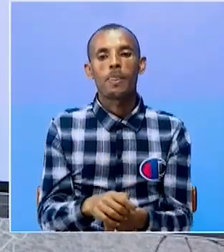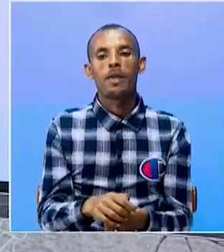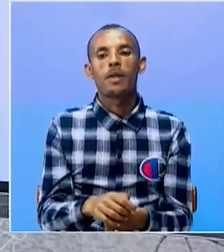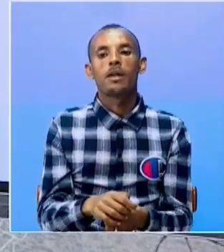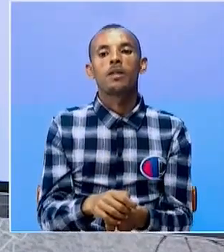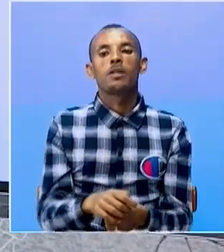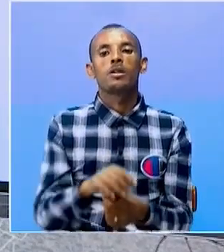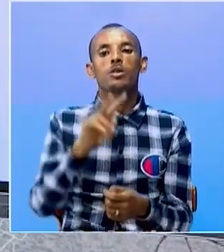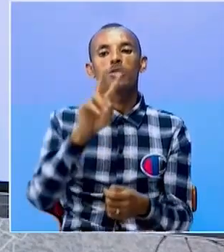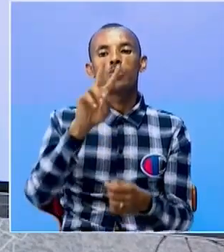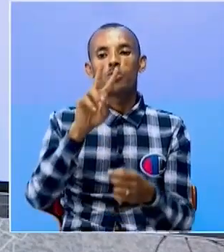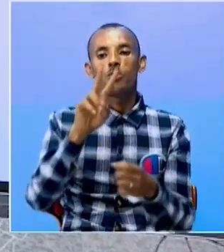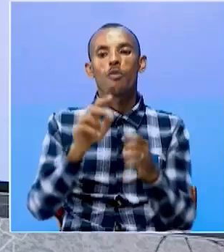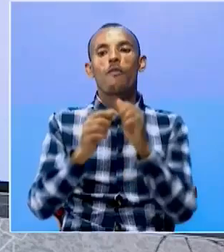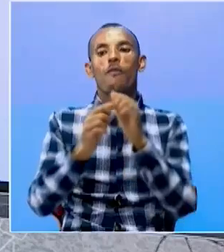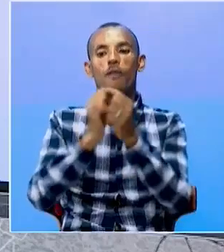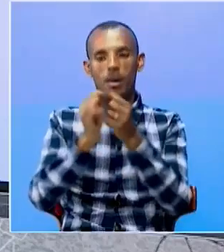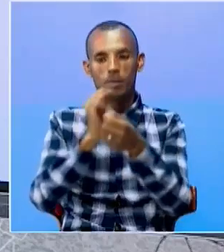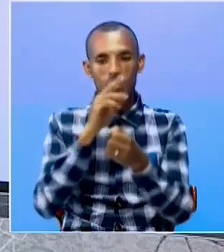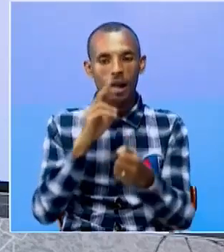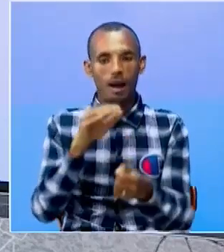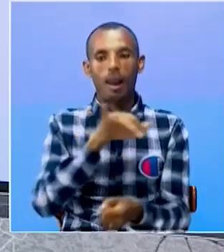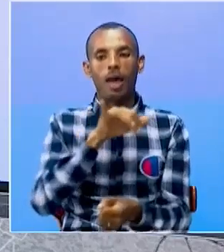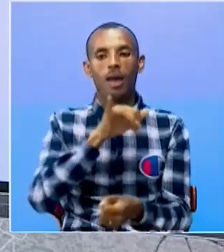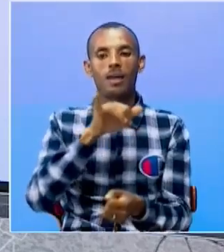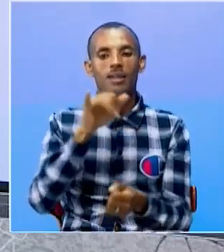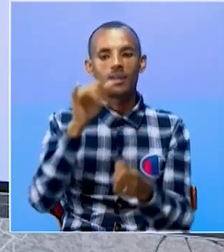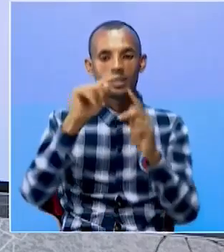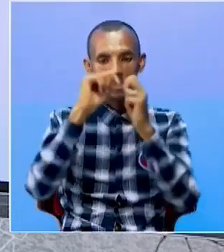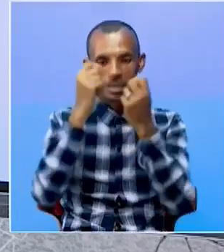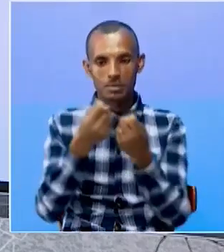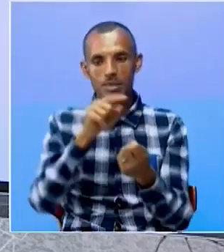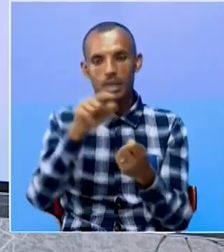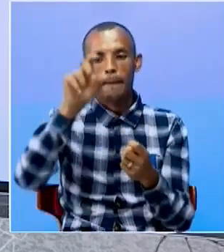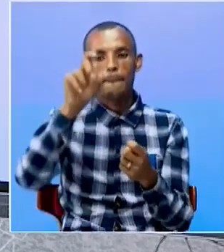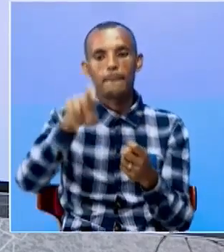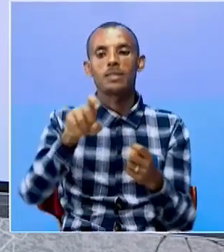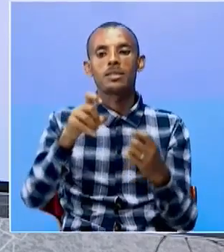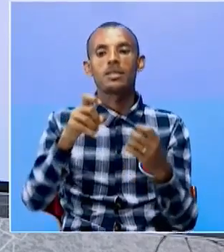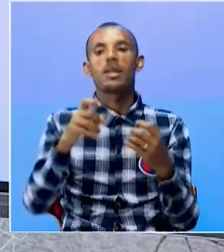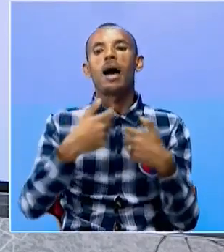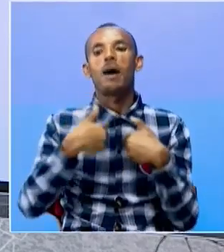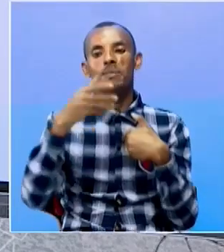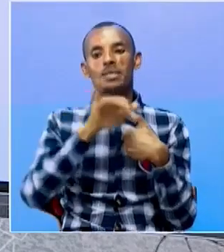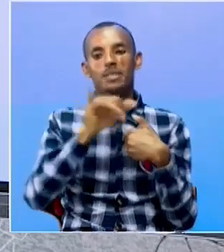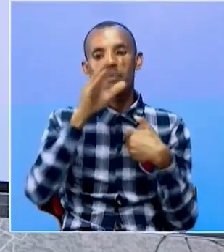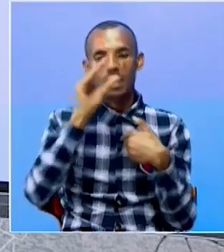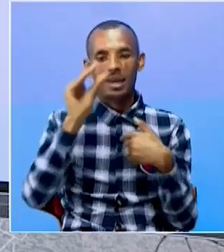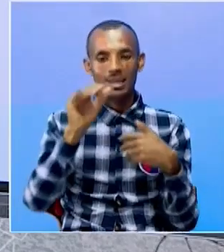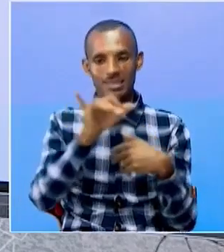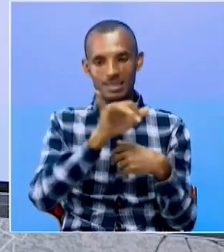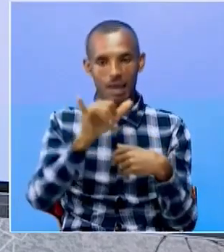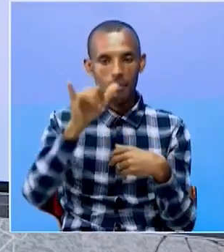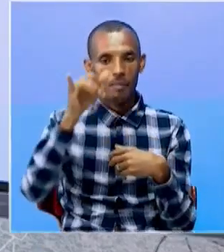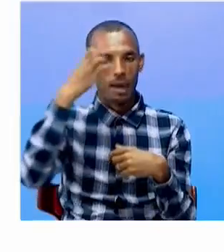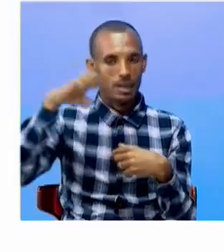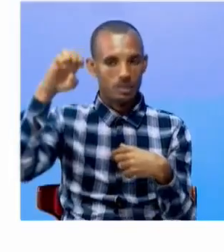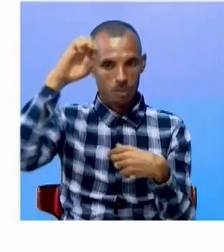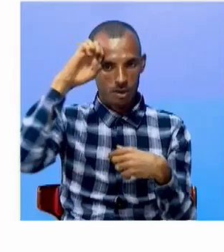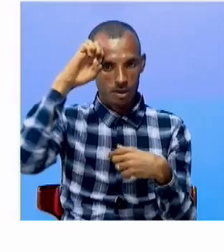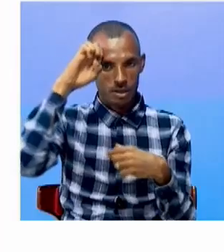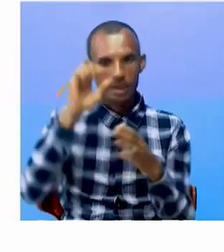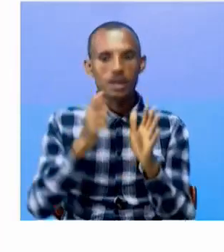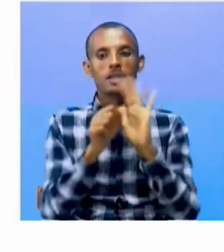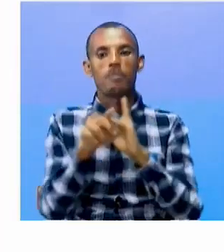two variables are like terms, they must be the same and they must have the same exponent. So, let's see example for this